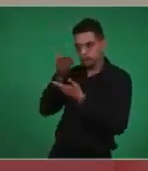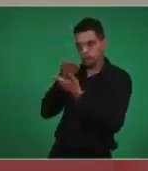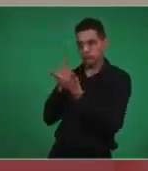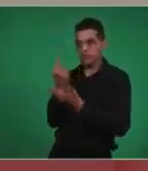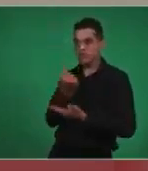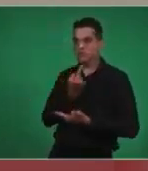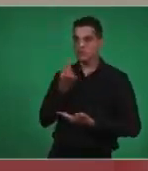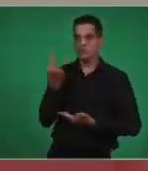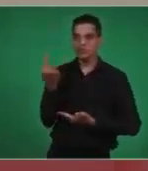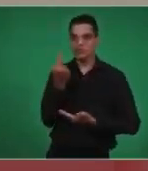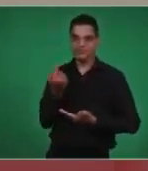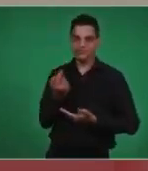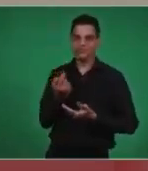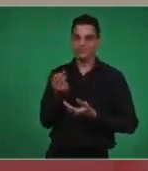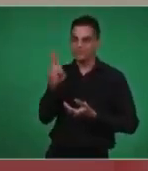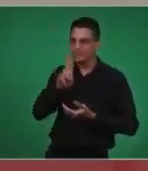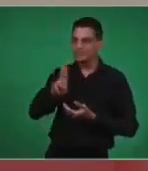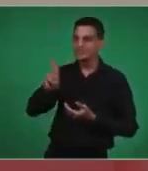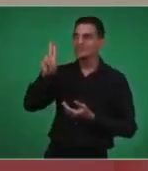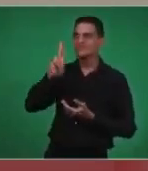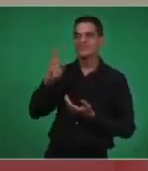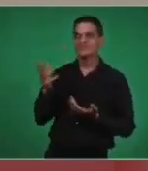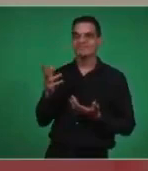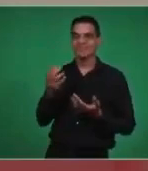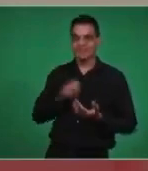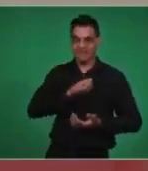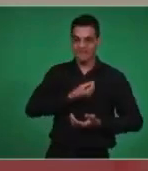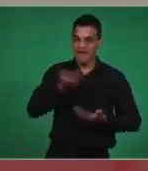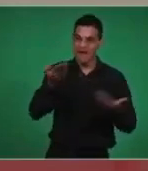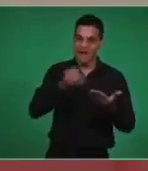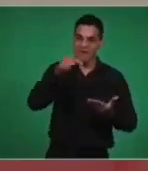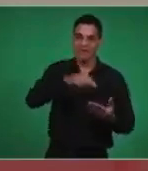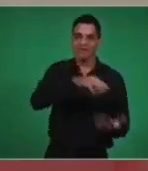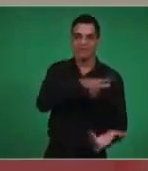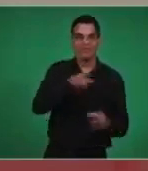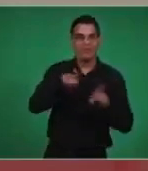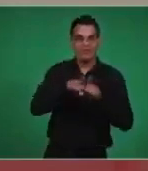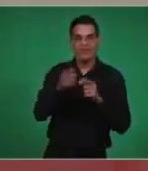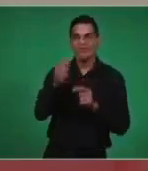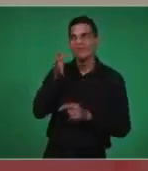to place at our disposal to live this and the other life.